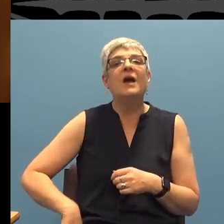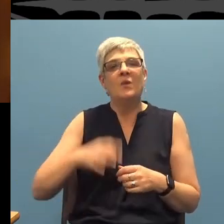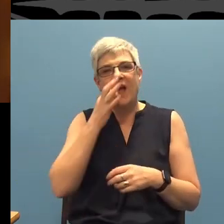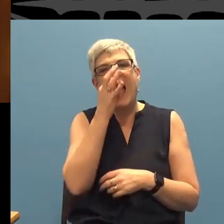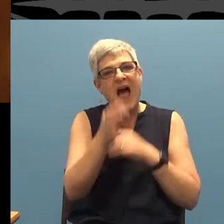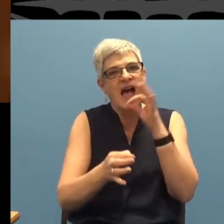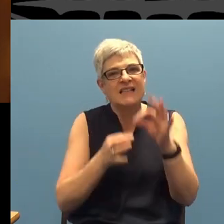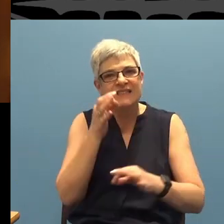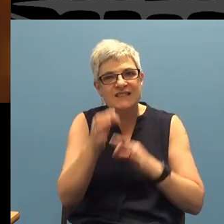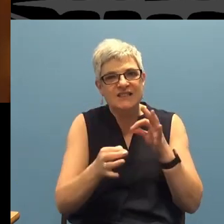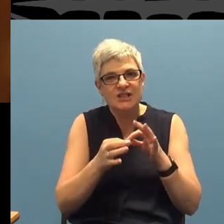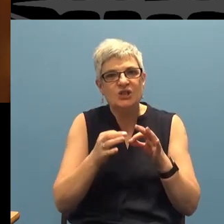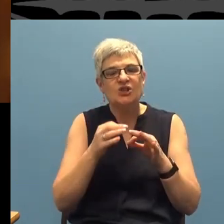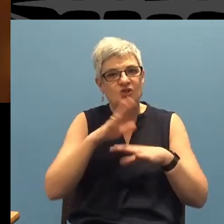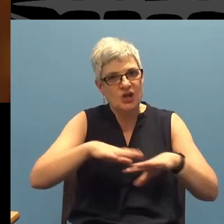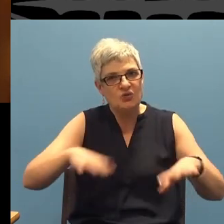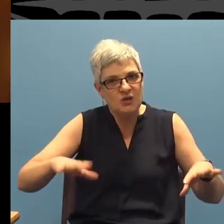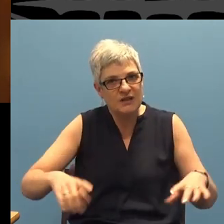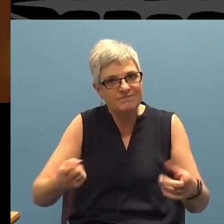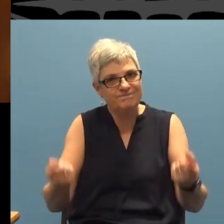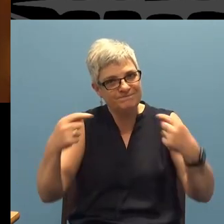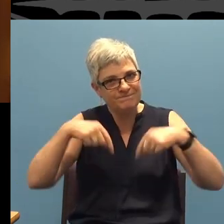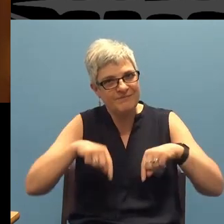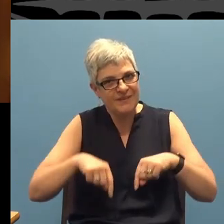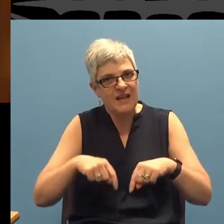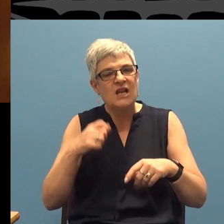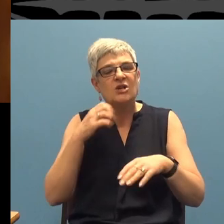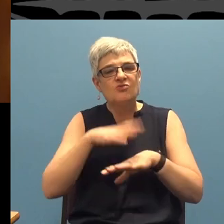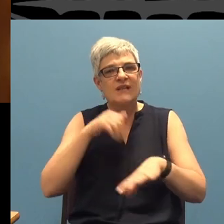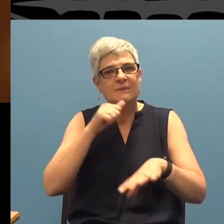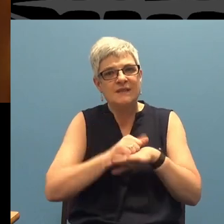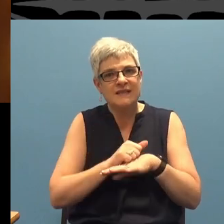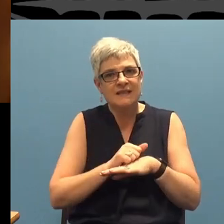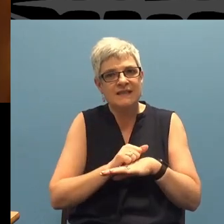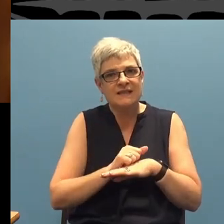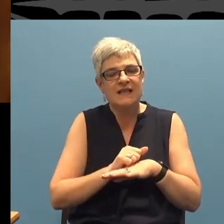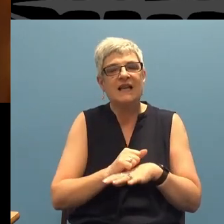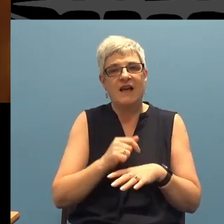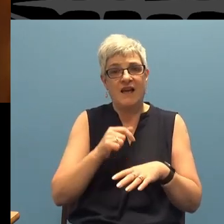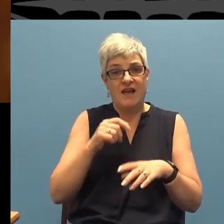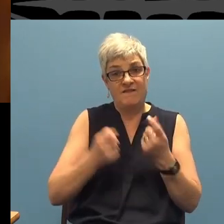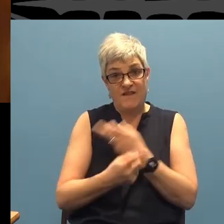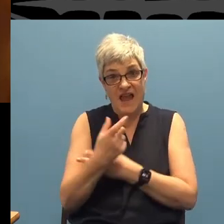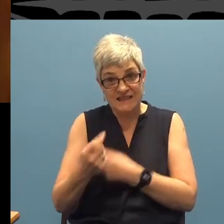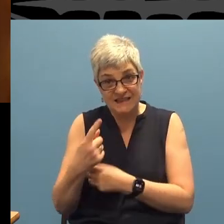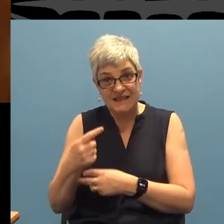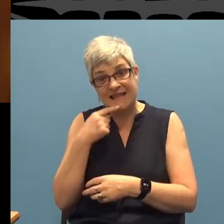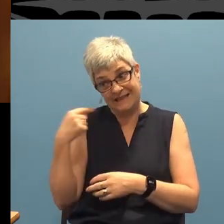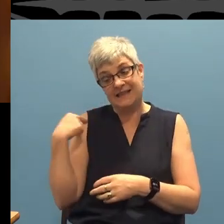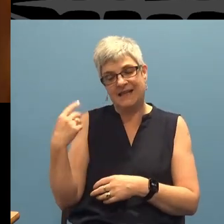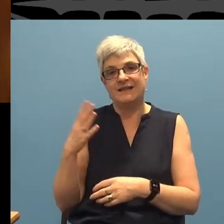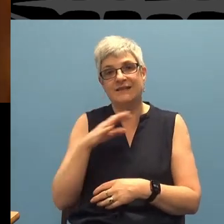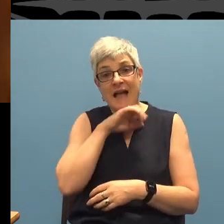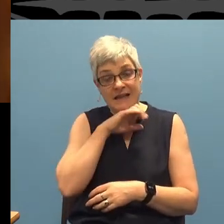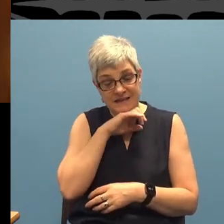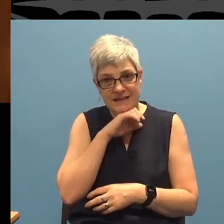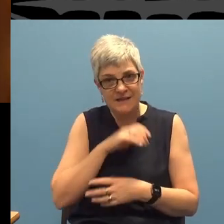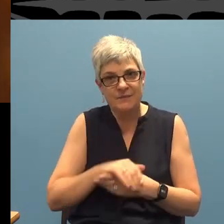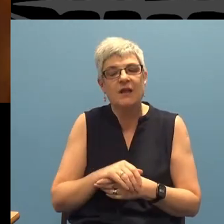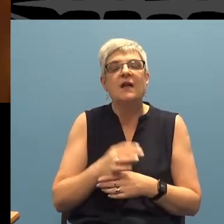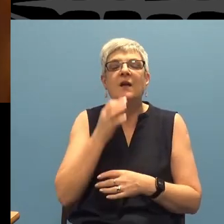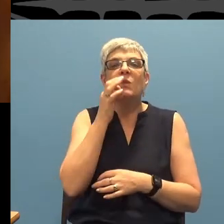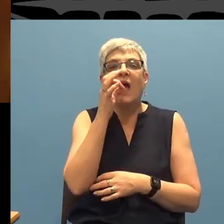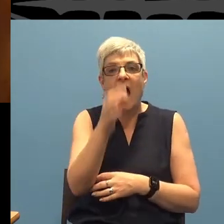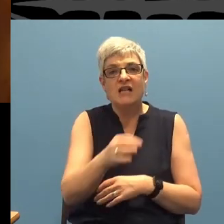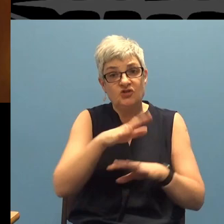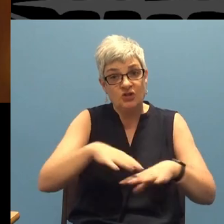children to our Christmas Crackers event yesterday on Saturday. And for that, we asked children to send